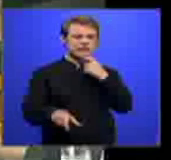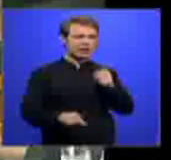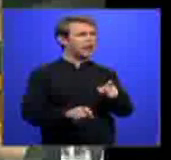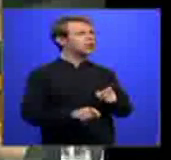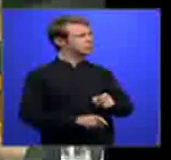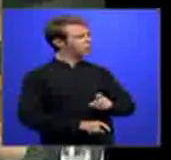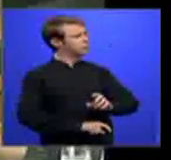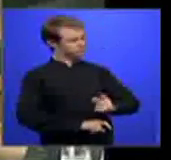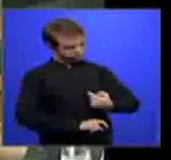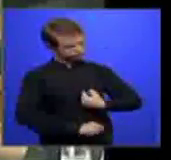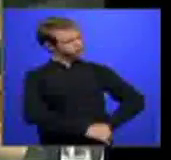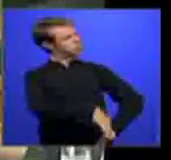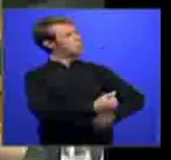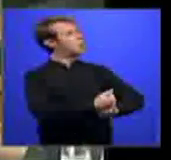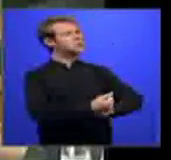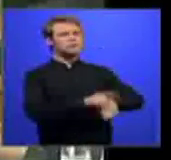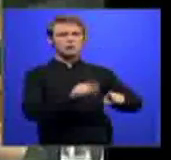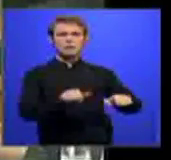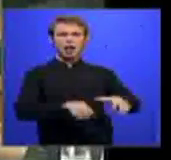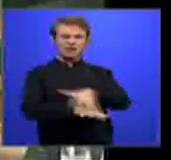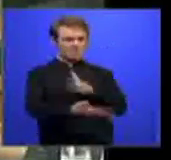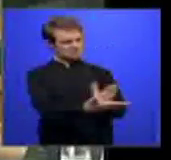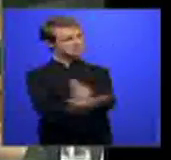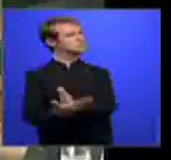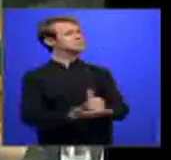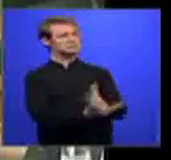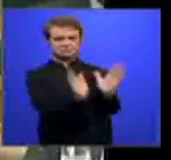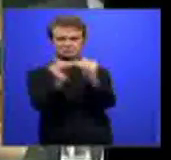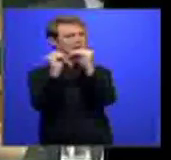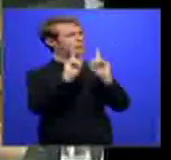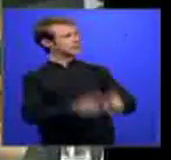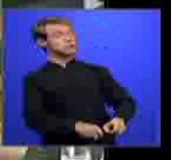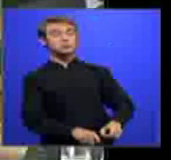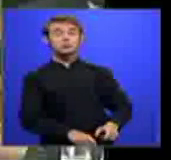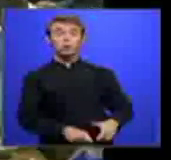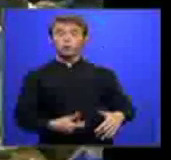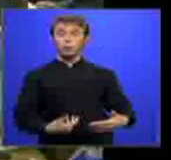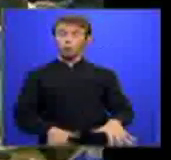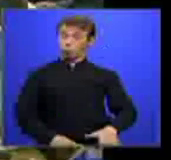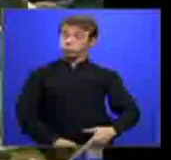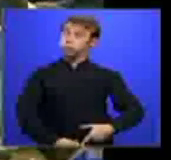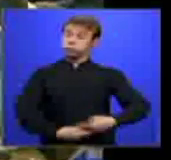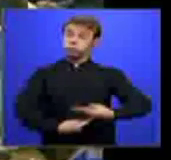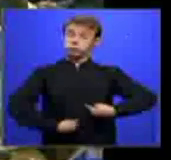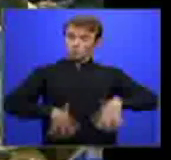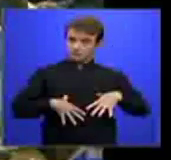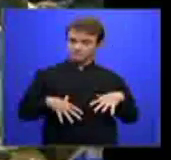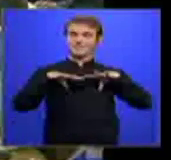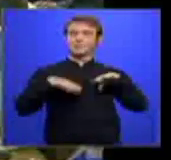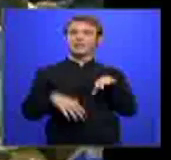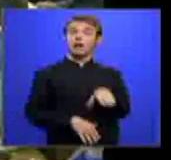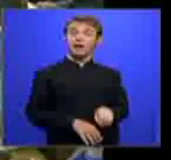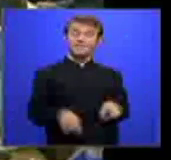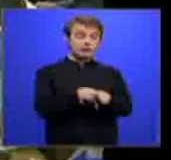reform and support to emerging farmers. We'll continue the engagement with